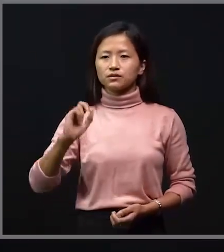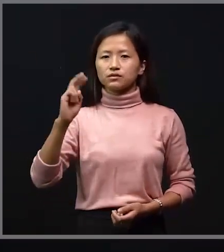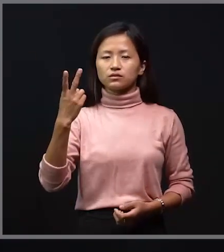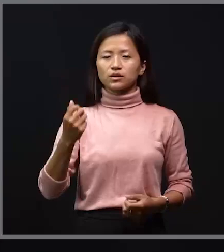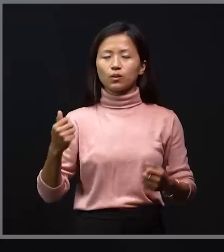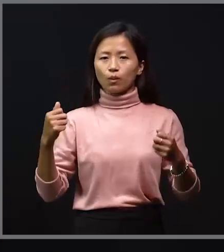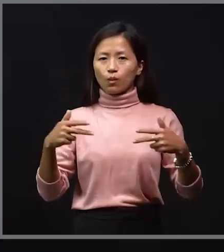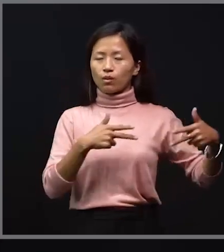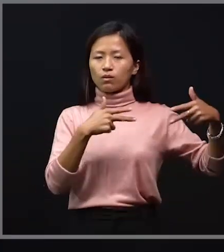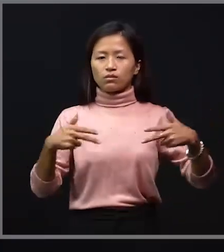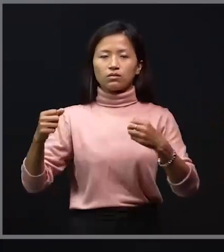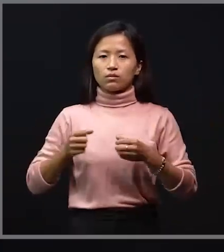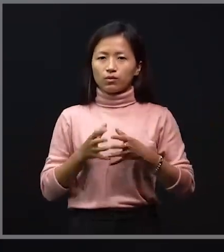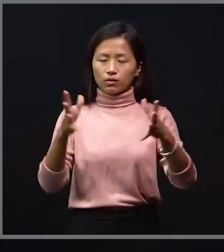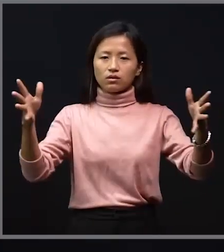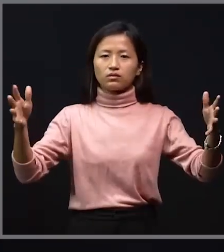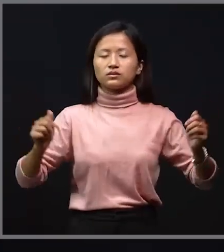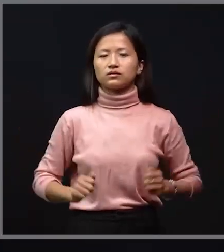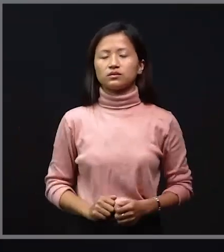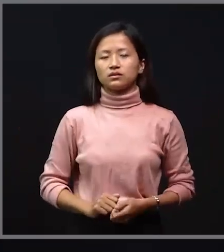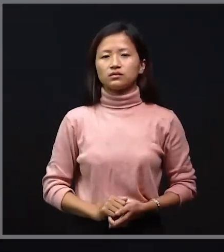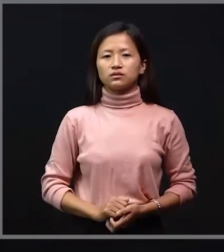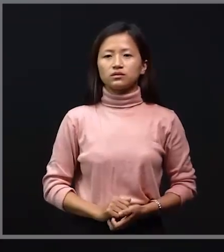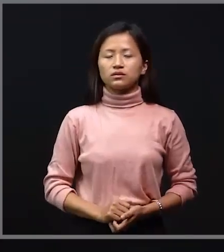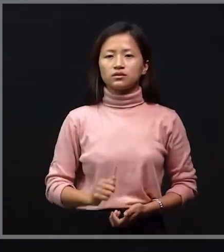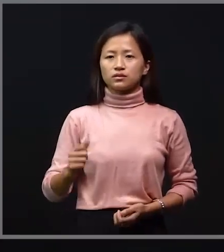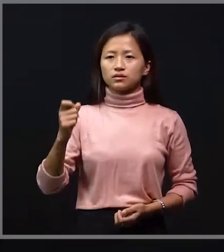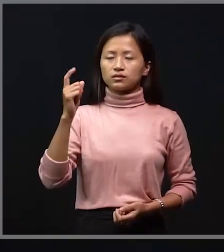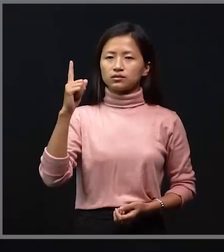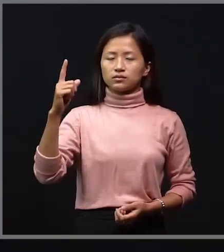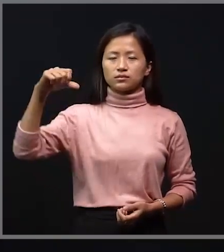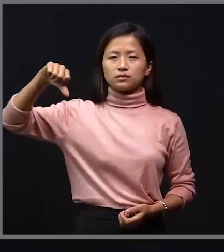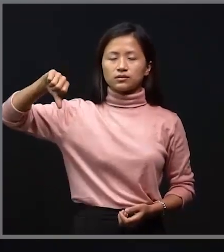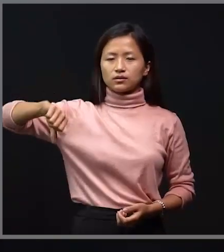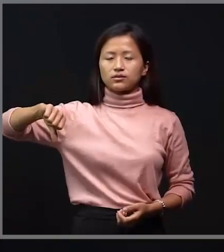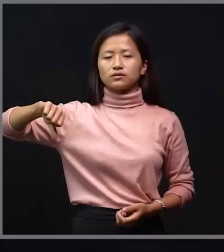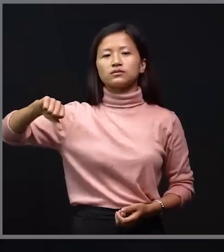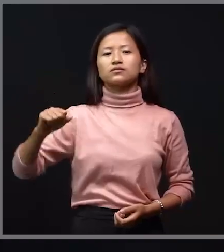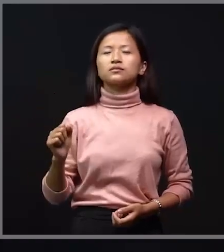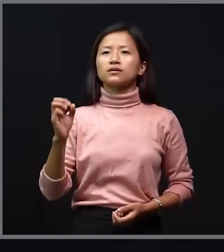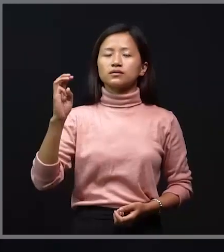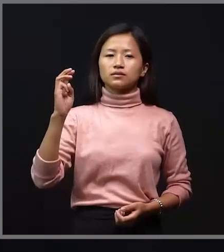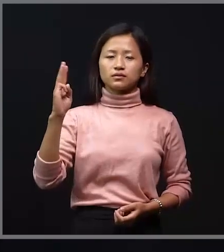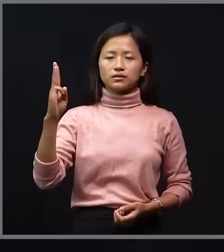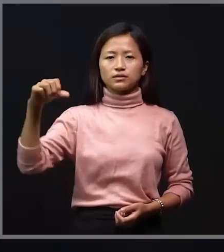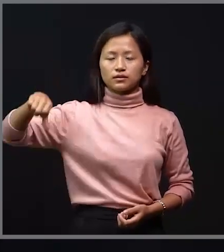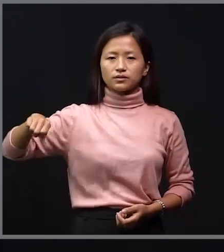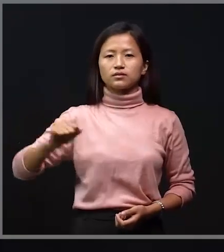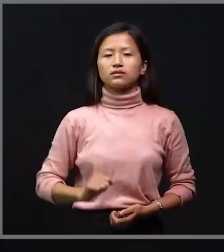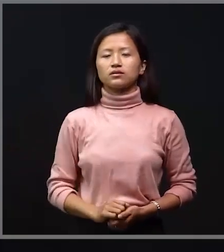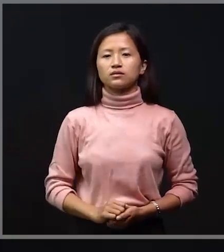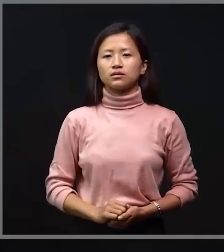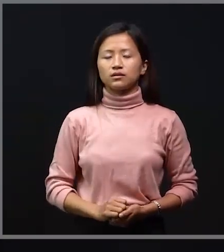broke out. Okay, and the Second World War had broken out in 1939. Okay, Second World War broke out in